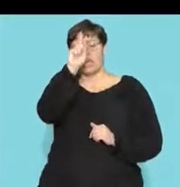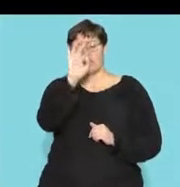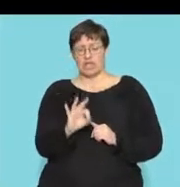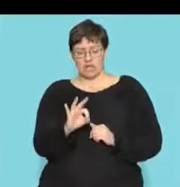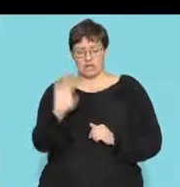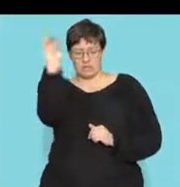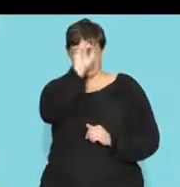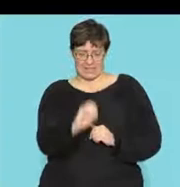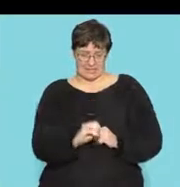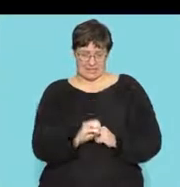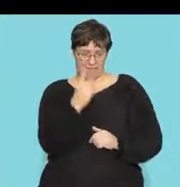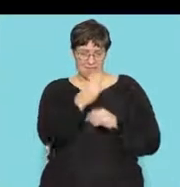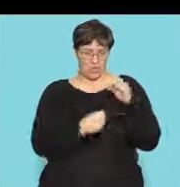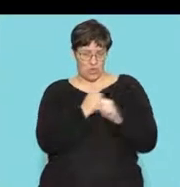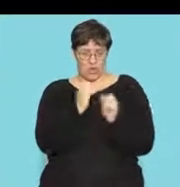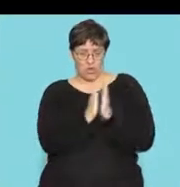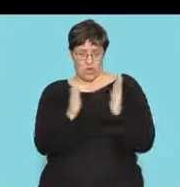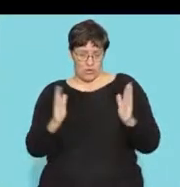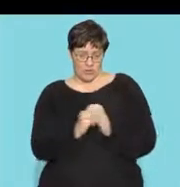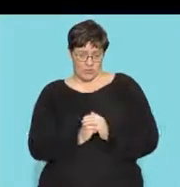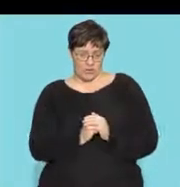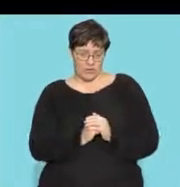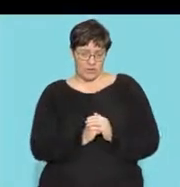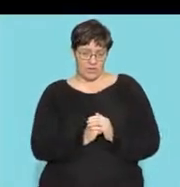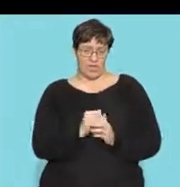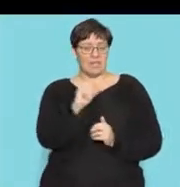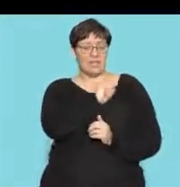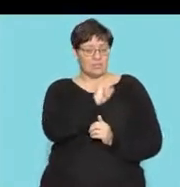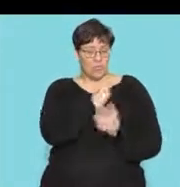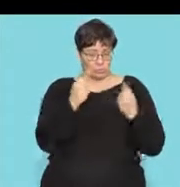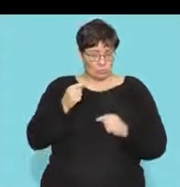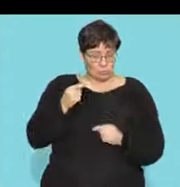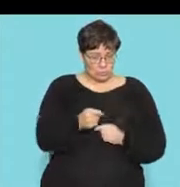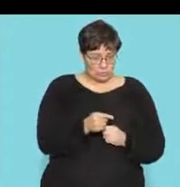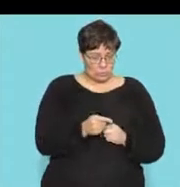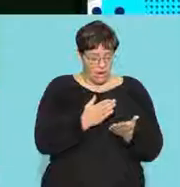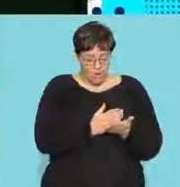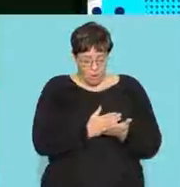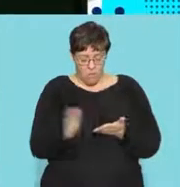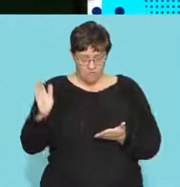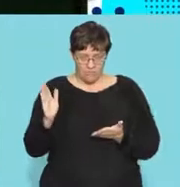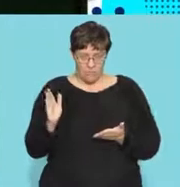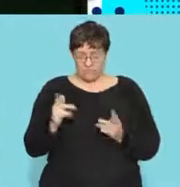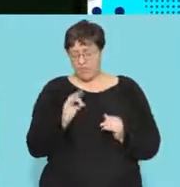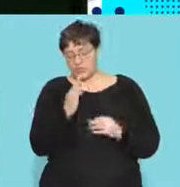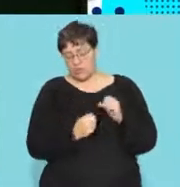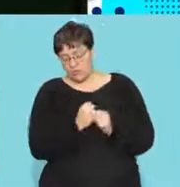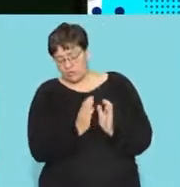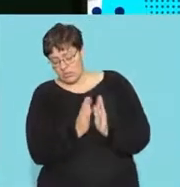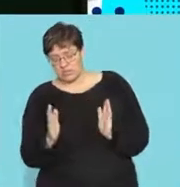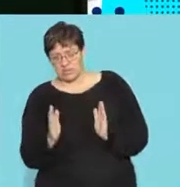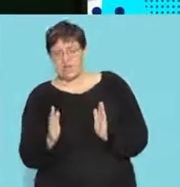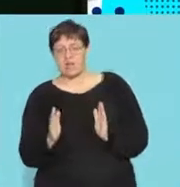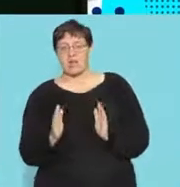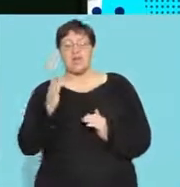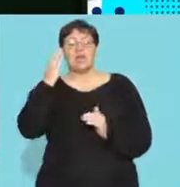33.33% per annum. So therefore, if you do that and you write off over a period of 3 years, at the end of